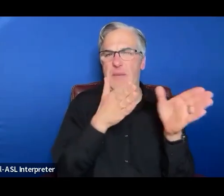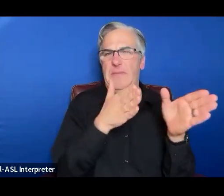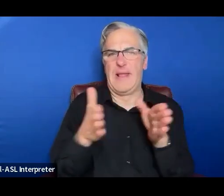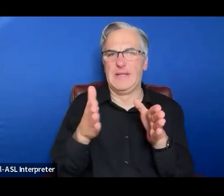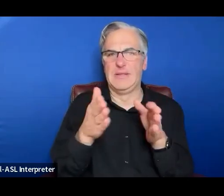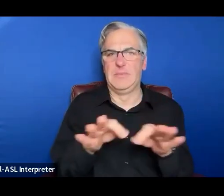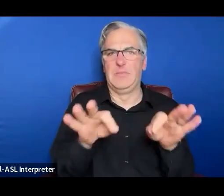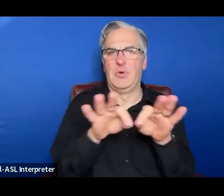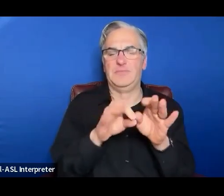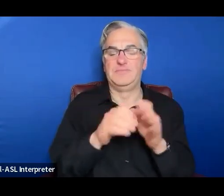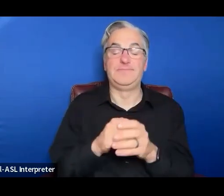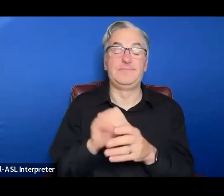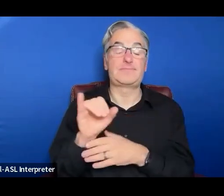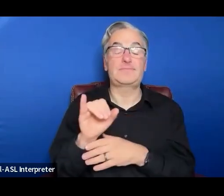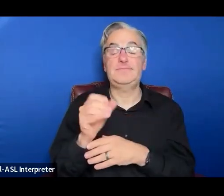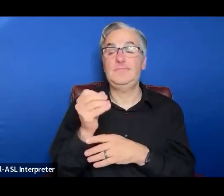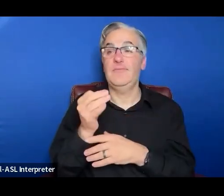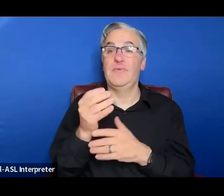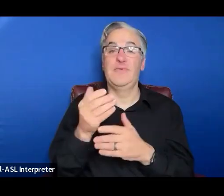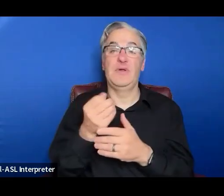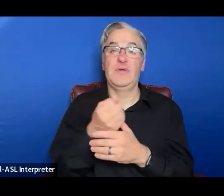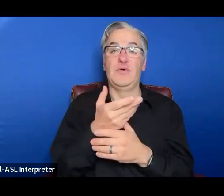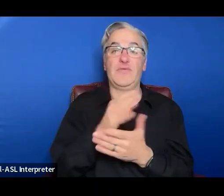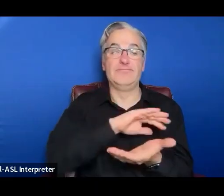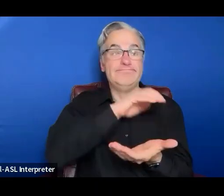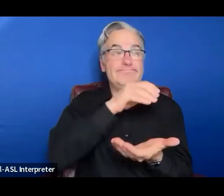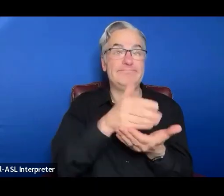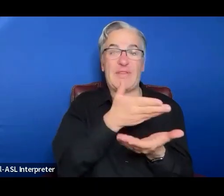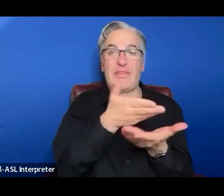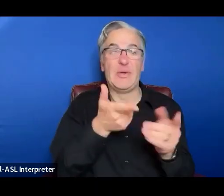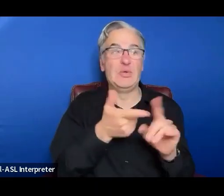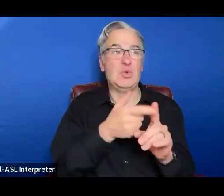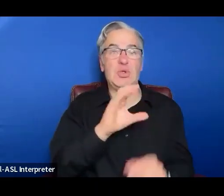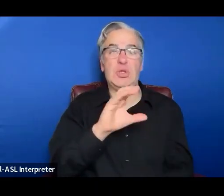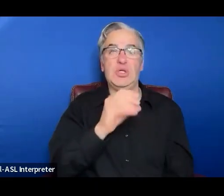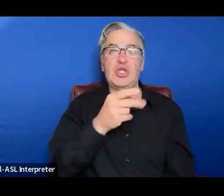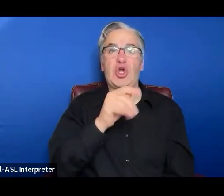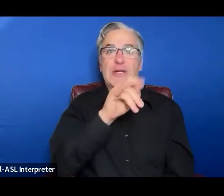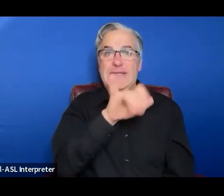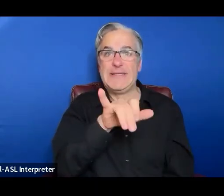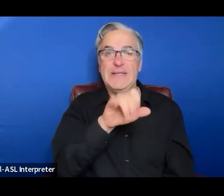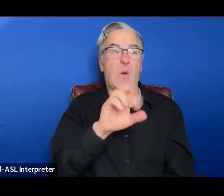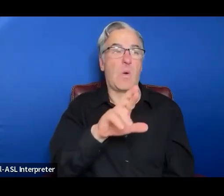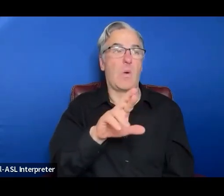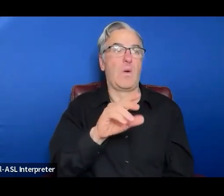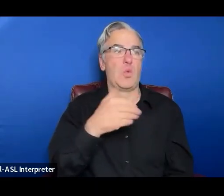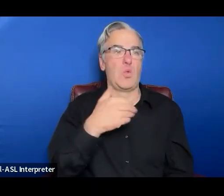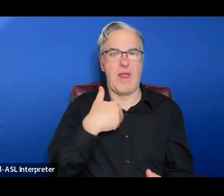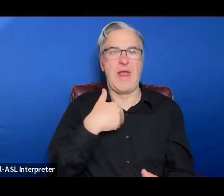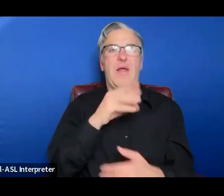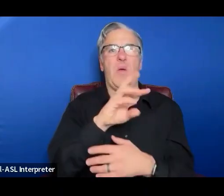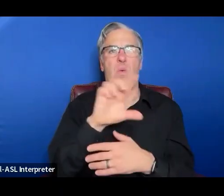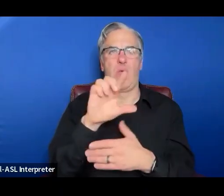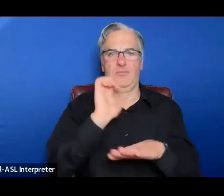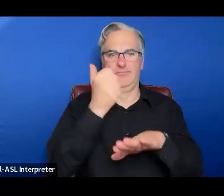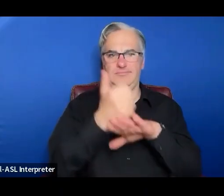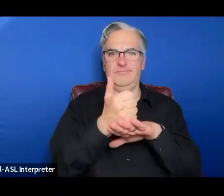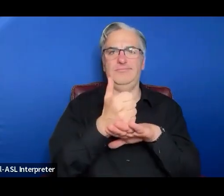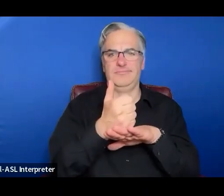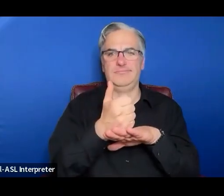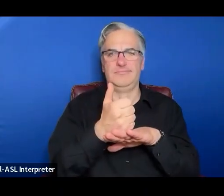For example, if you want to give some of your estate to charity, you want to have a will or some other document that satisfies